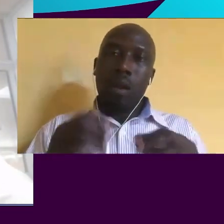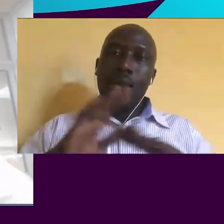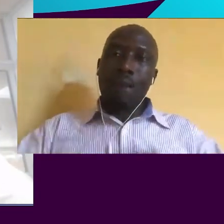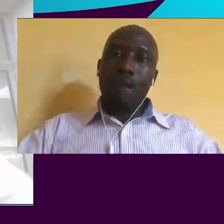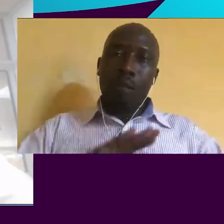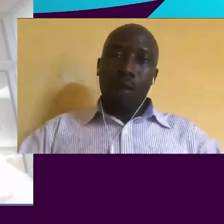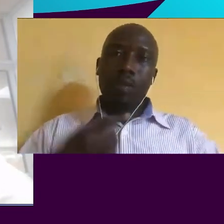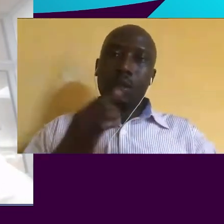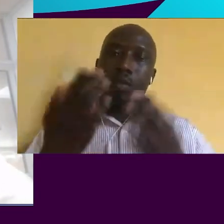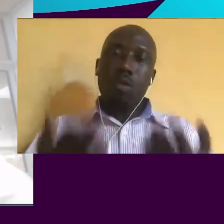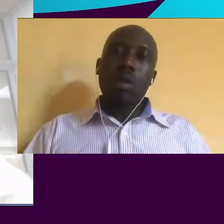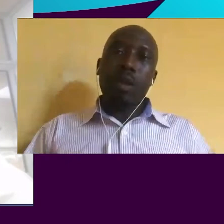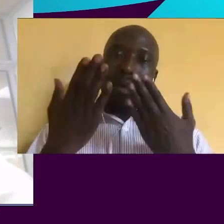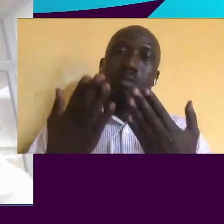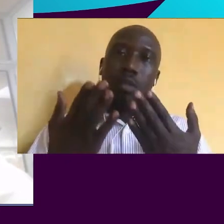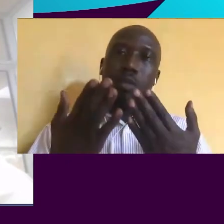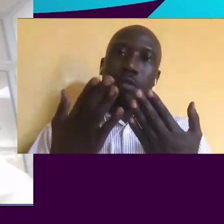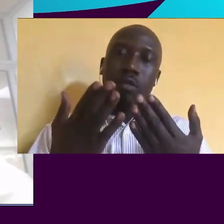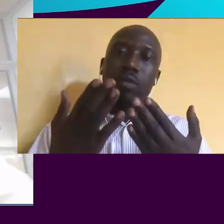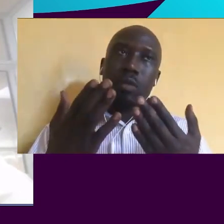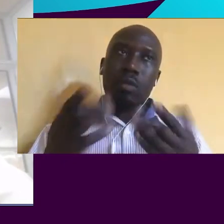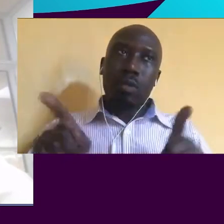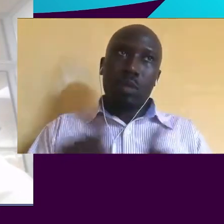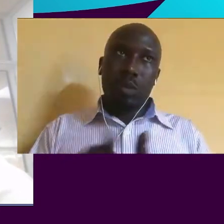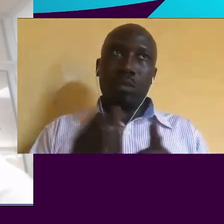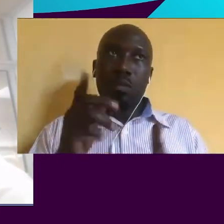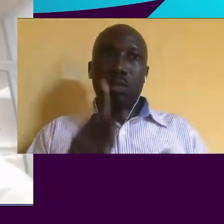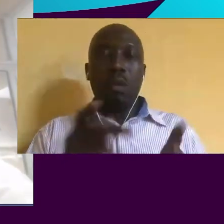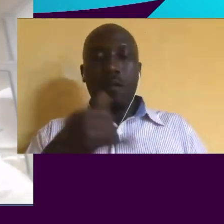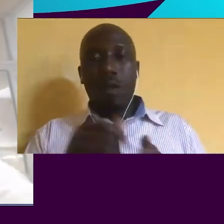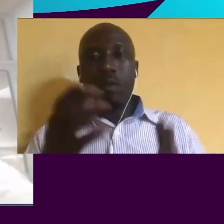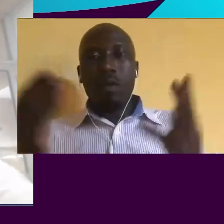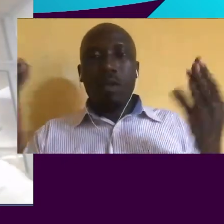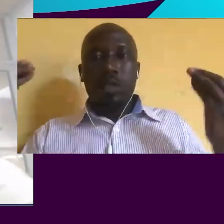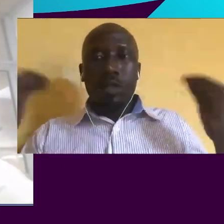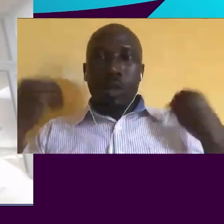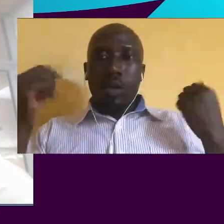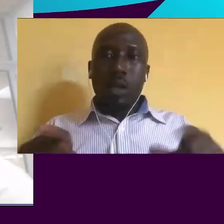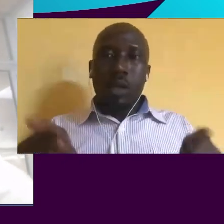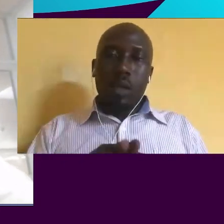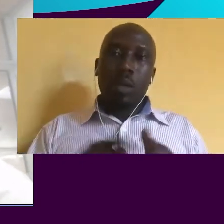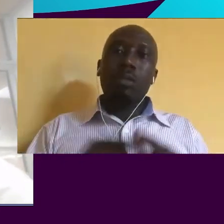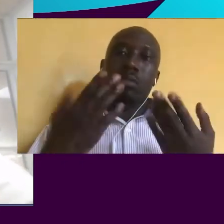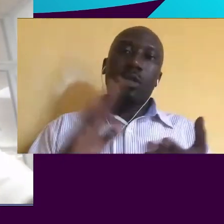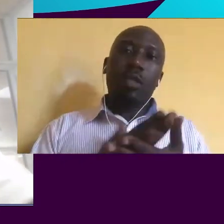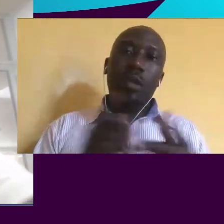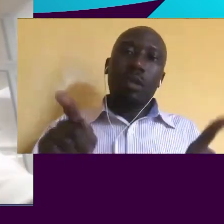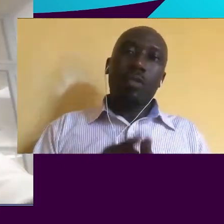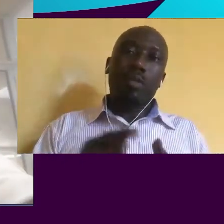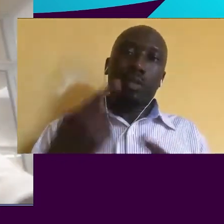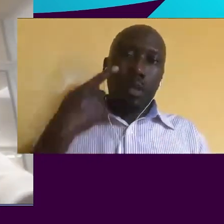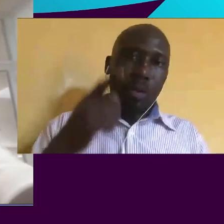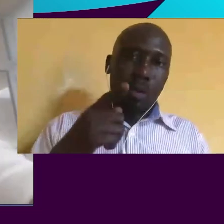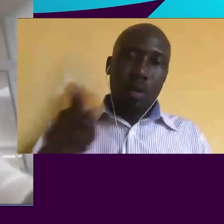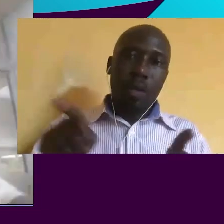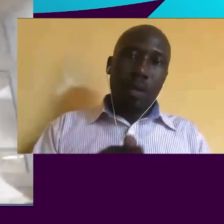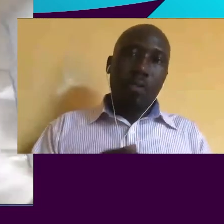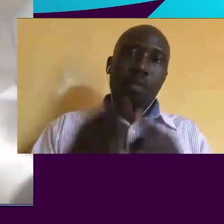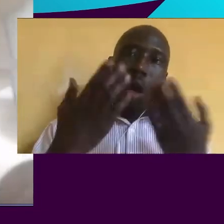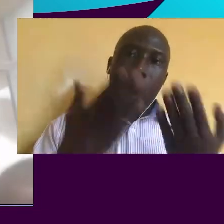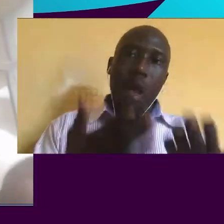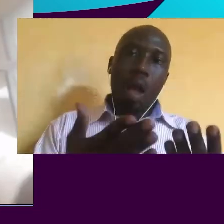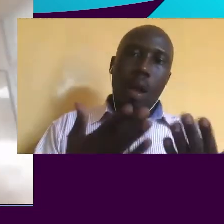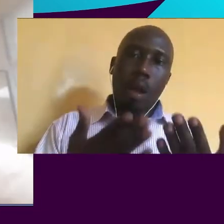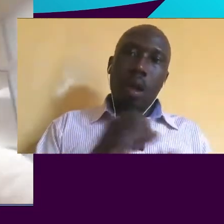tremendously. Maybe those who are involved in sport here can attest to that. When you've seen, we've had women's football,